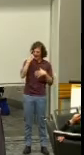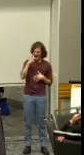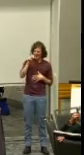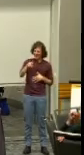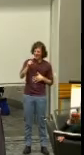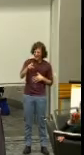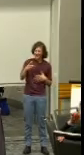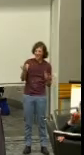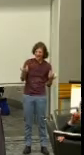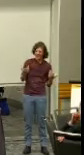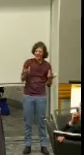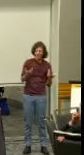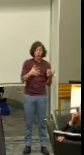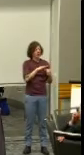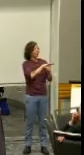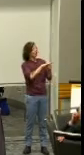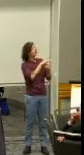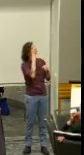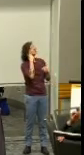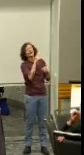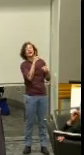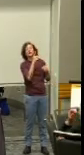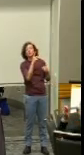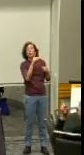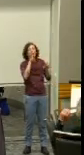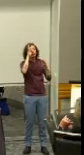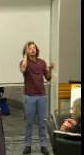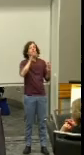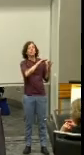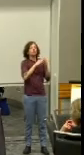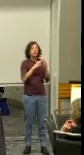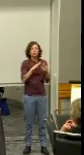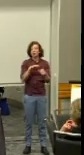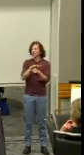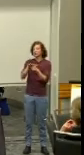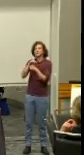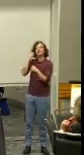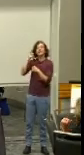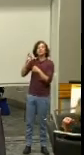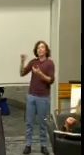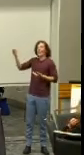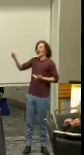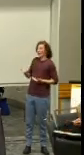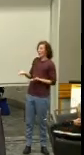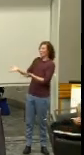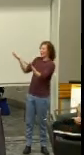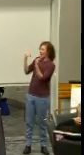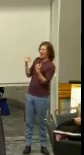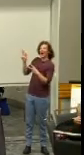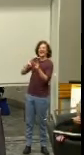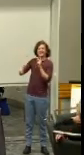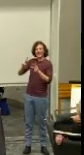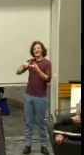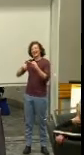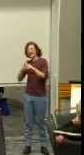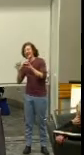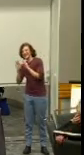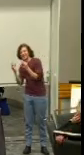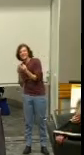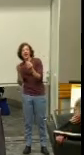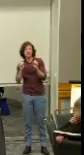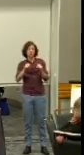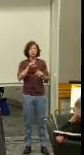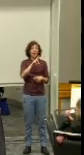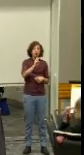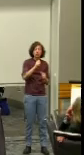needed space to create community, they needed space to potentially host friends and family, they needed space to reestablish community